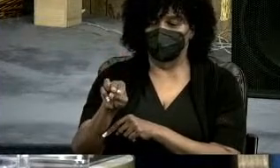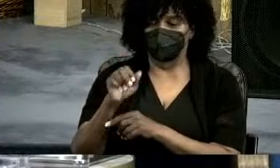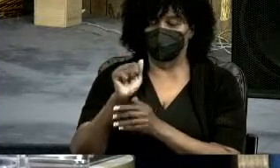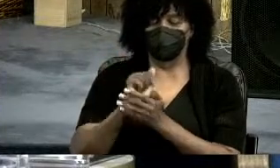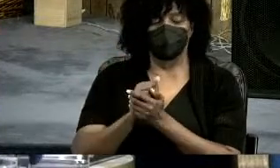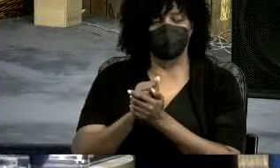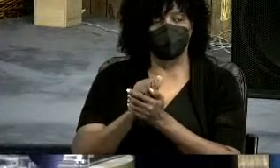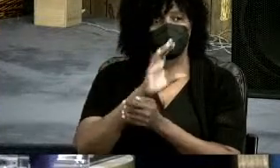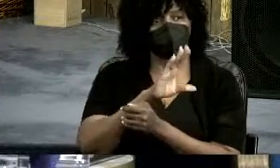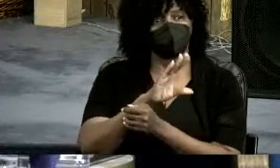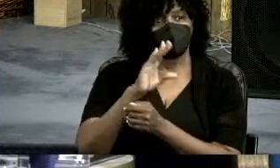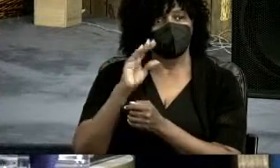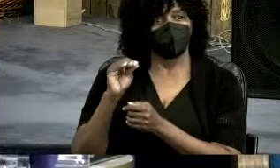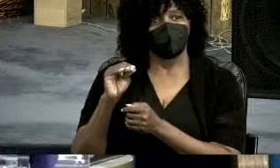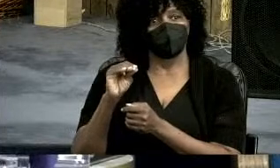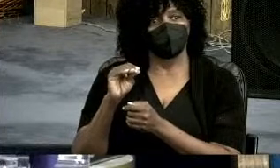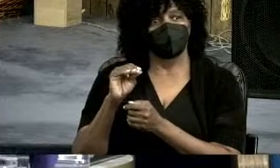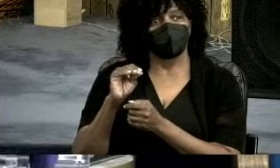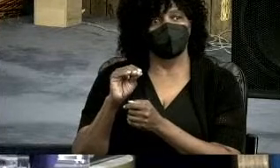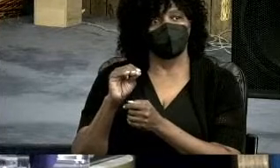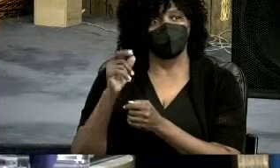of course,